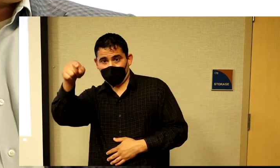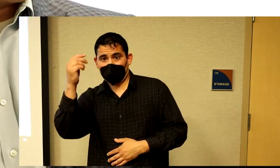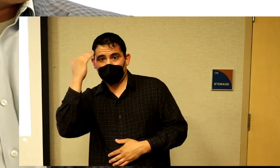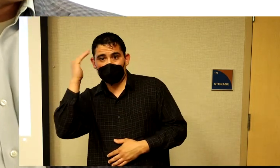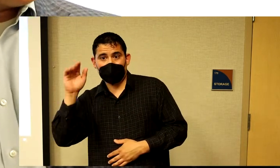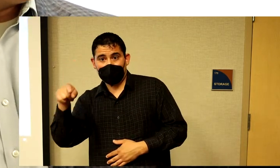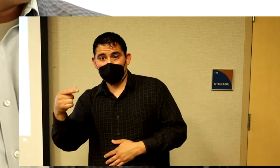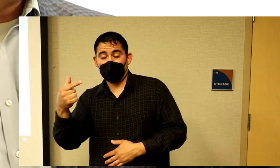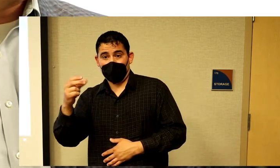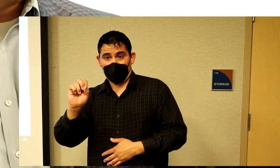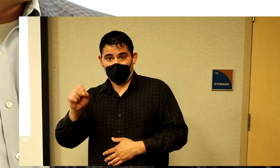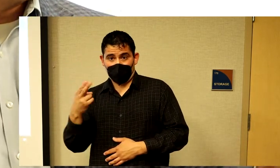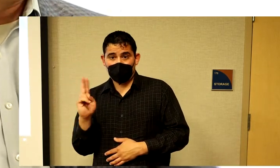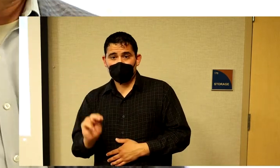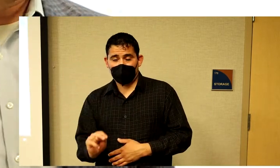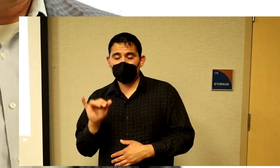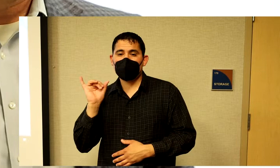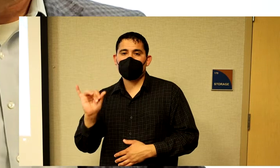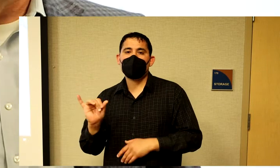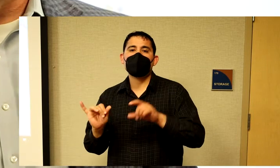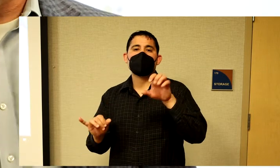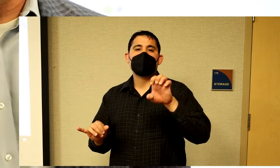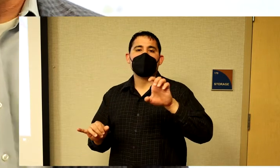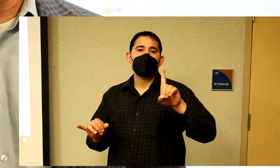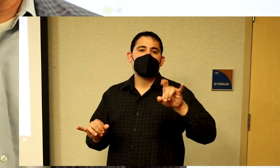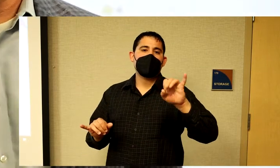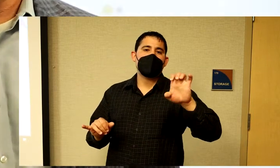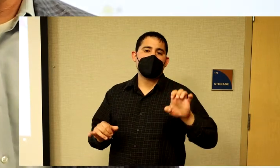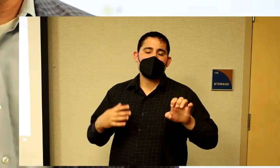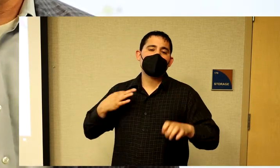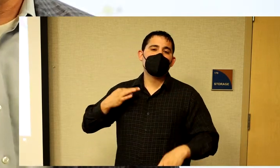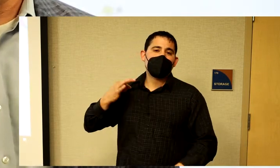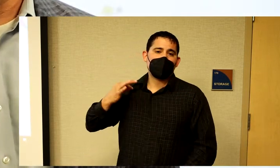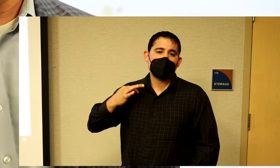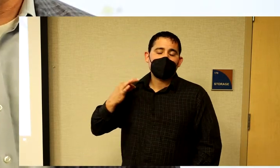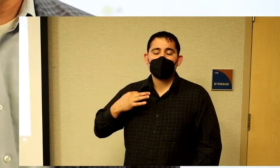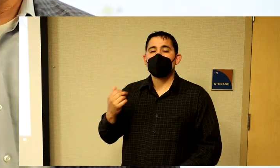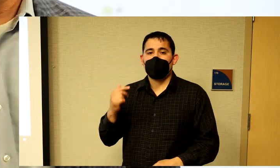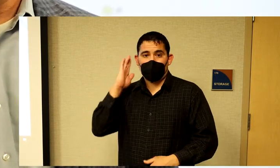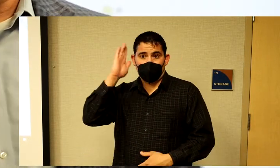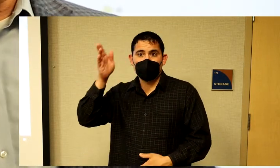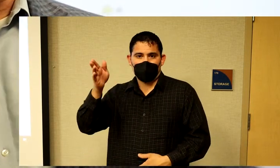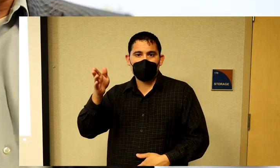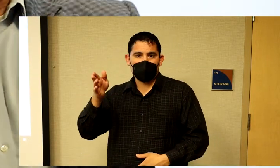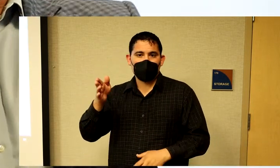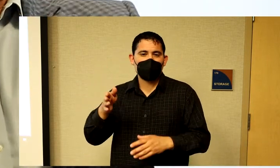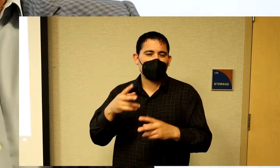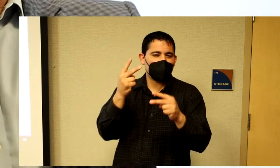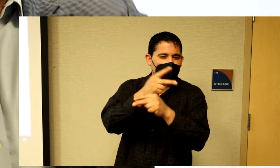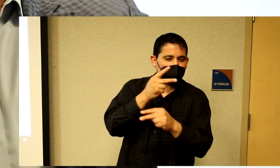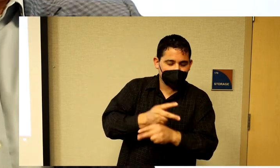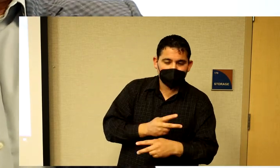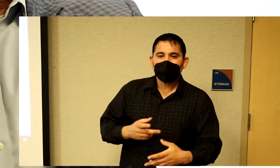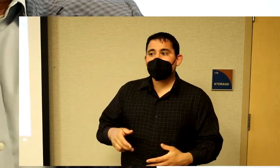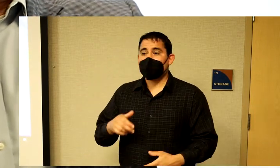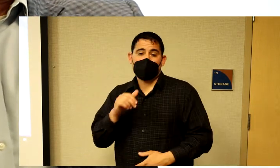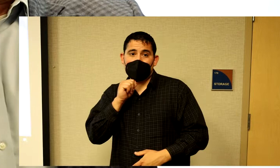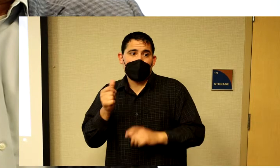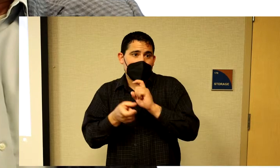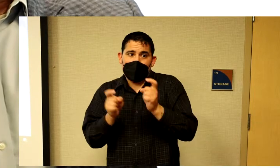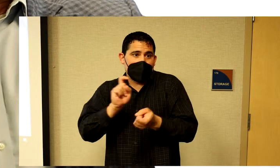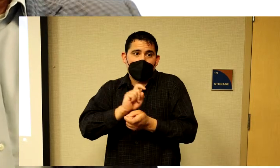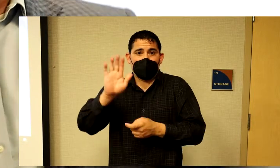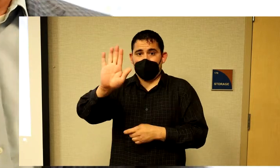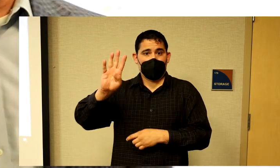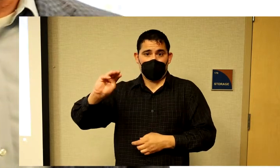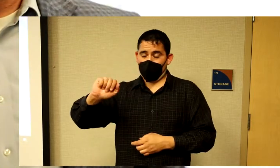Eddie's representation. I believe him. So we'll figure it out. No, that's a good suggestion. I think. But I won't change his map unless he agrees to change his map,